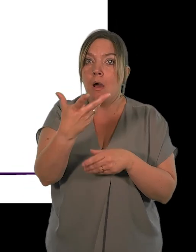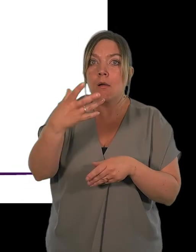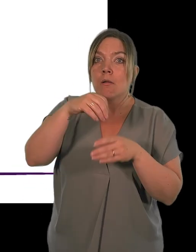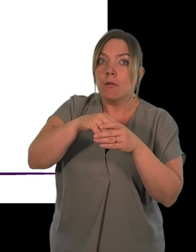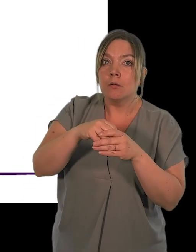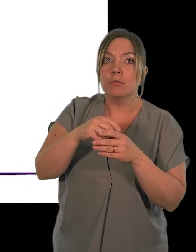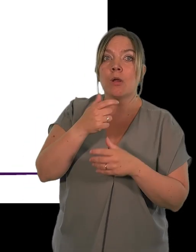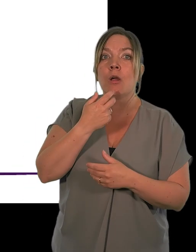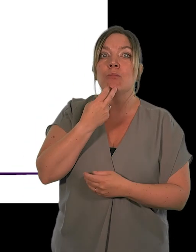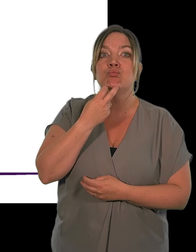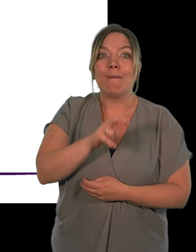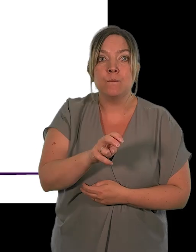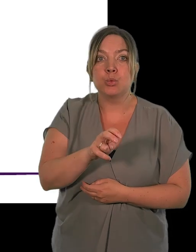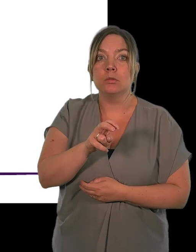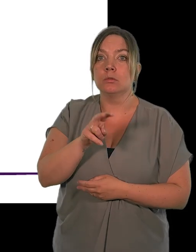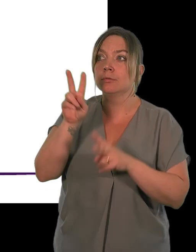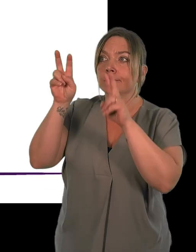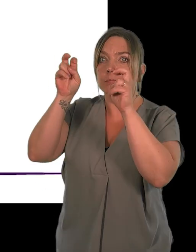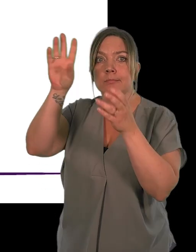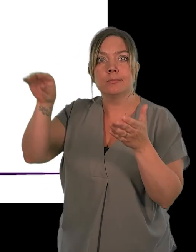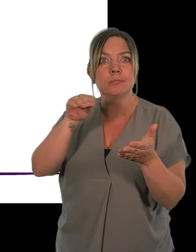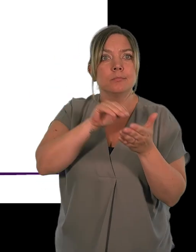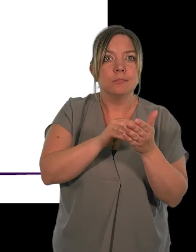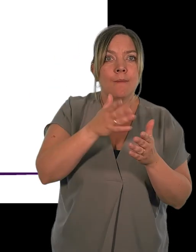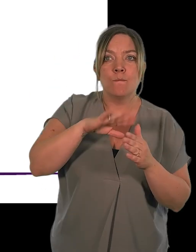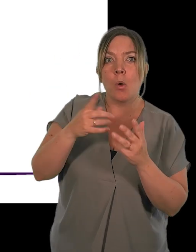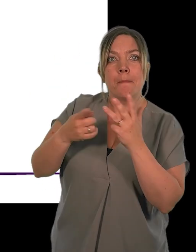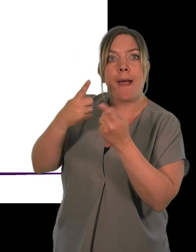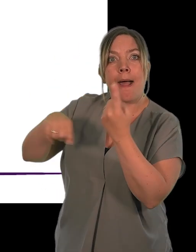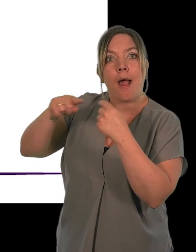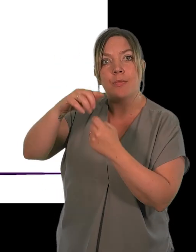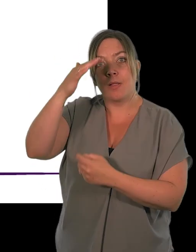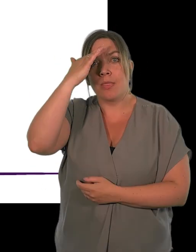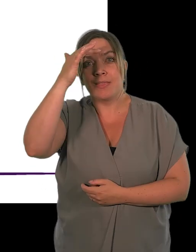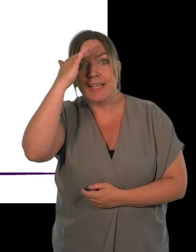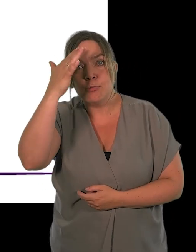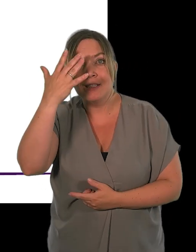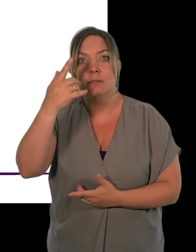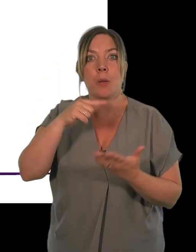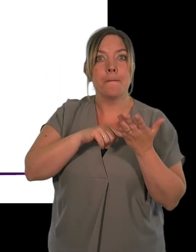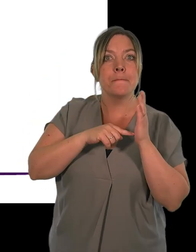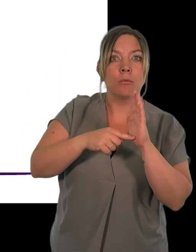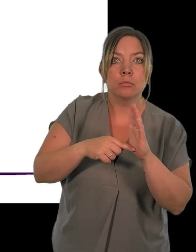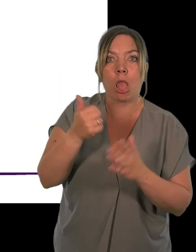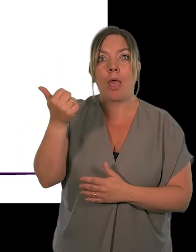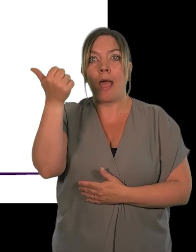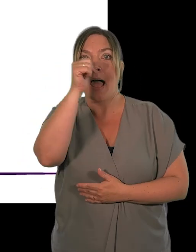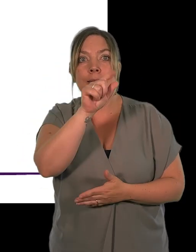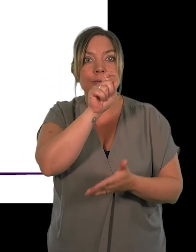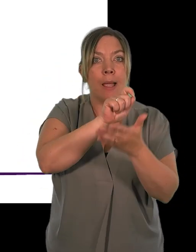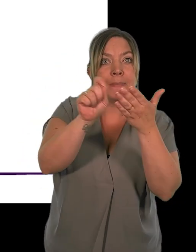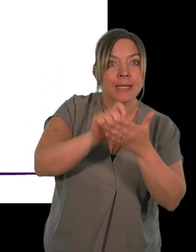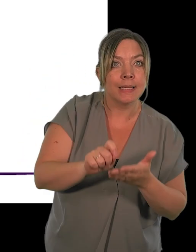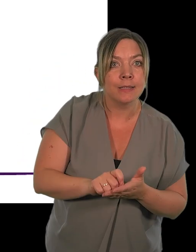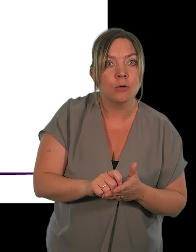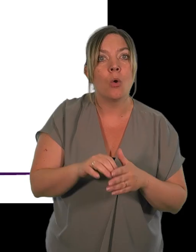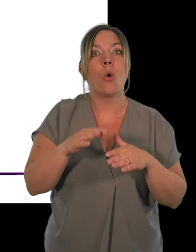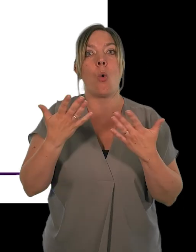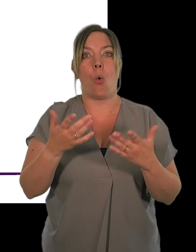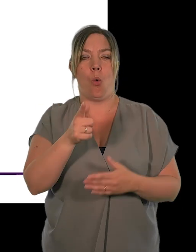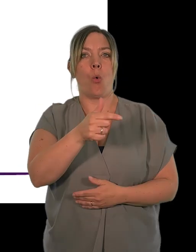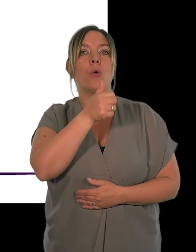any references to theorists, models, academic literature, case study examples in your